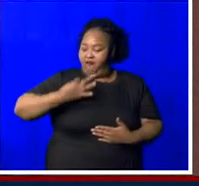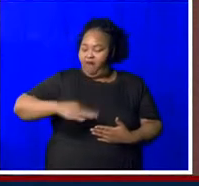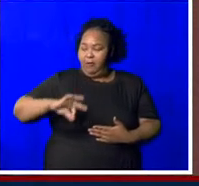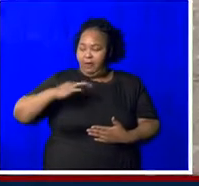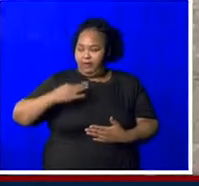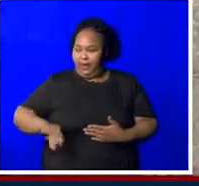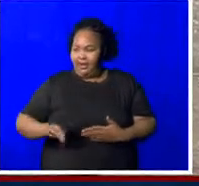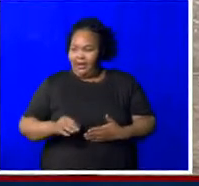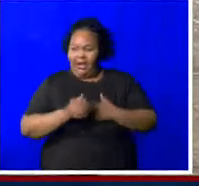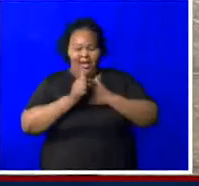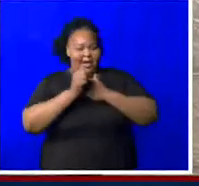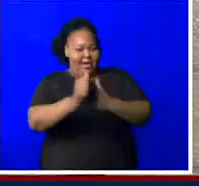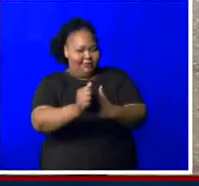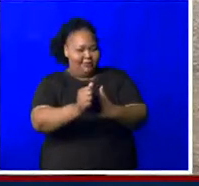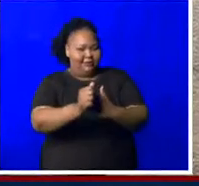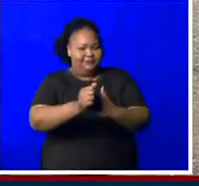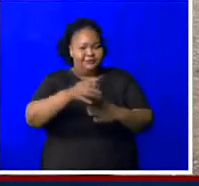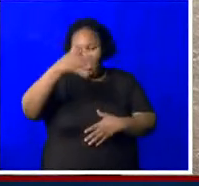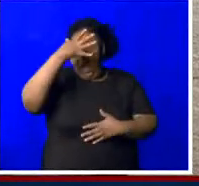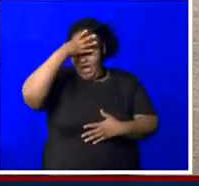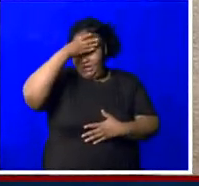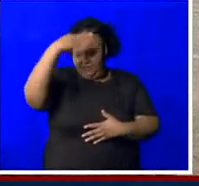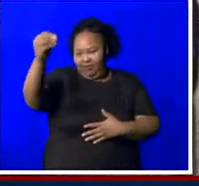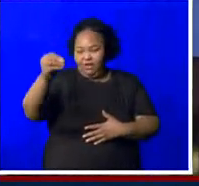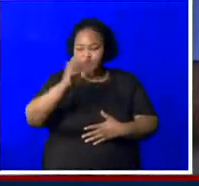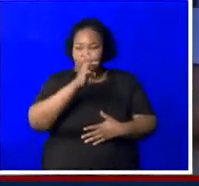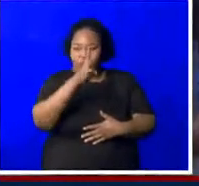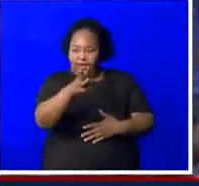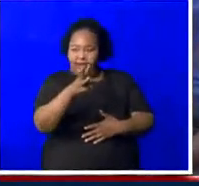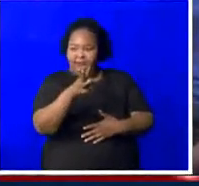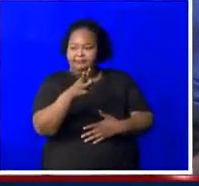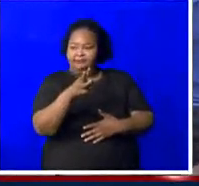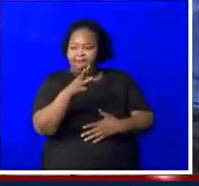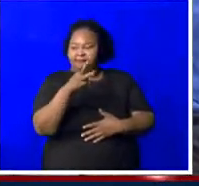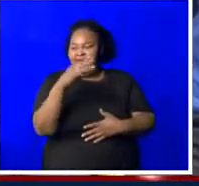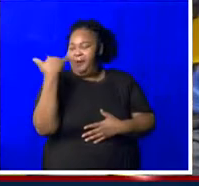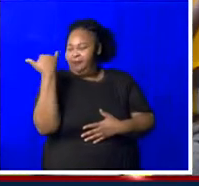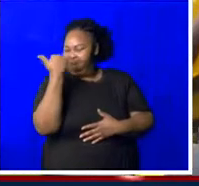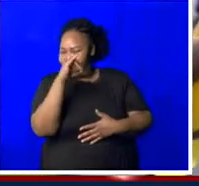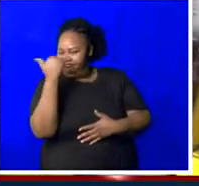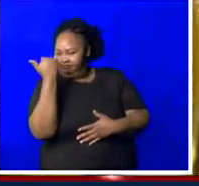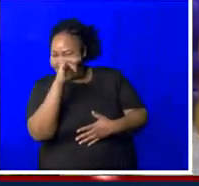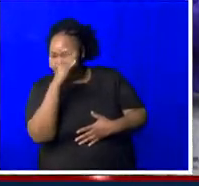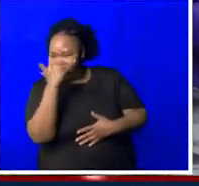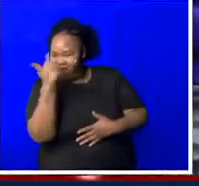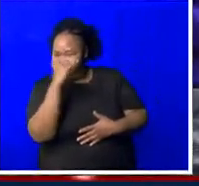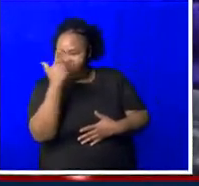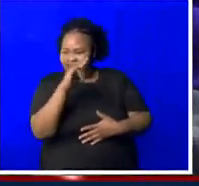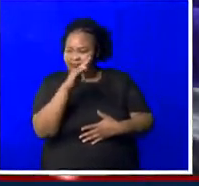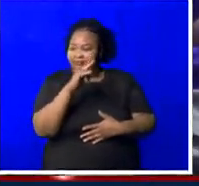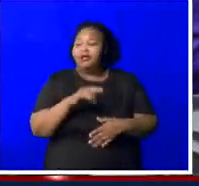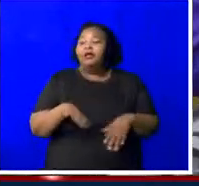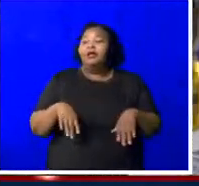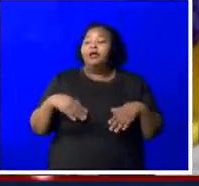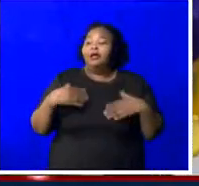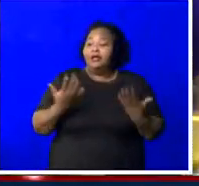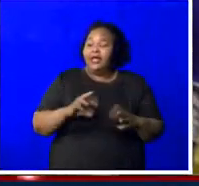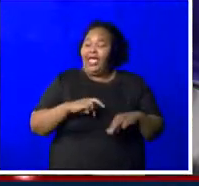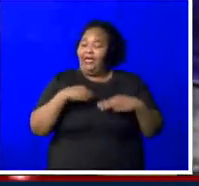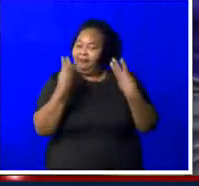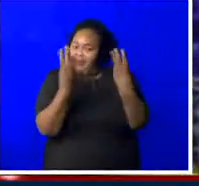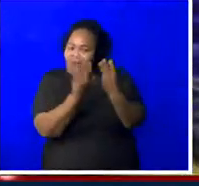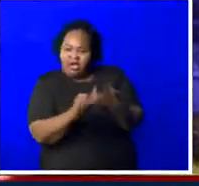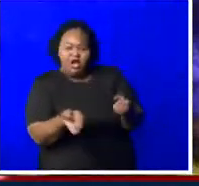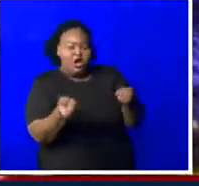are smart. And they are clever. And they are ready to take on the world. And they